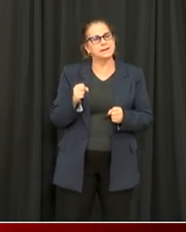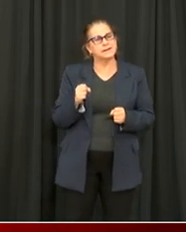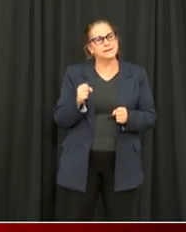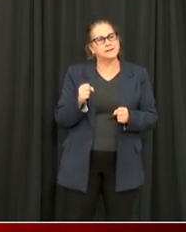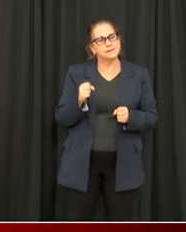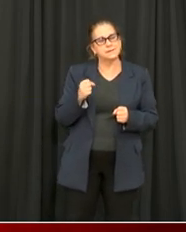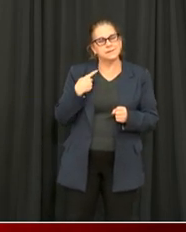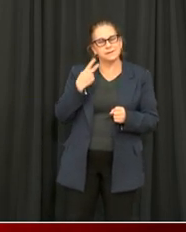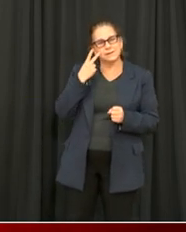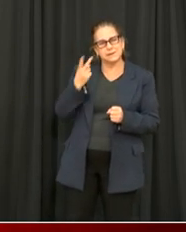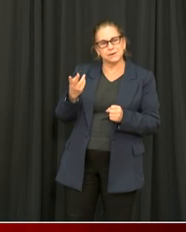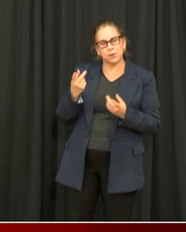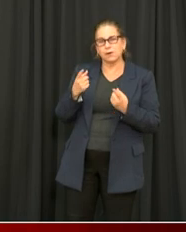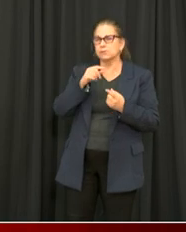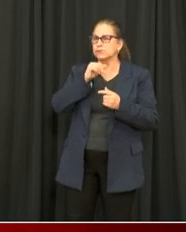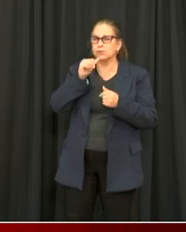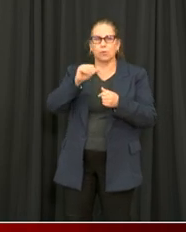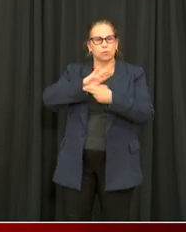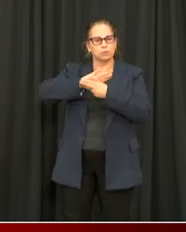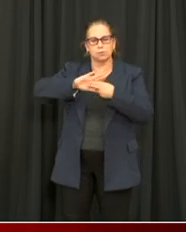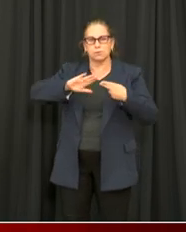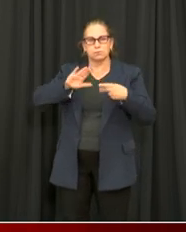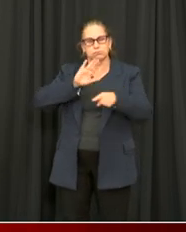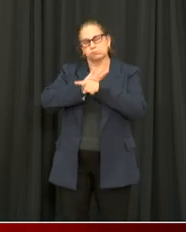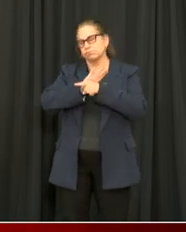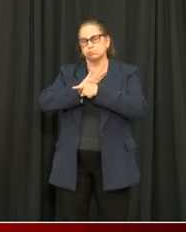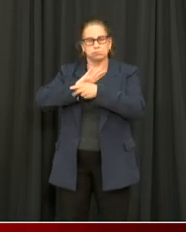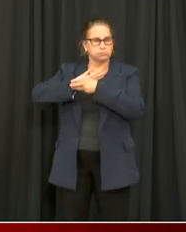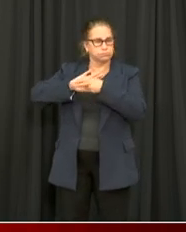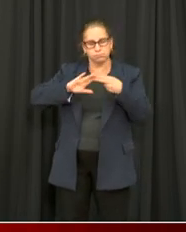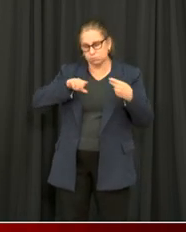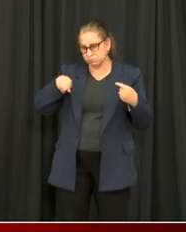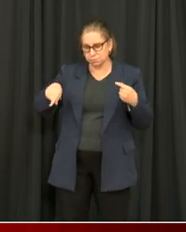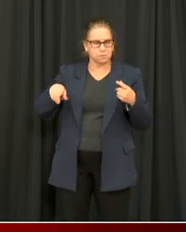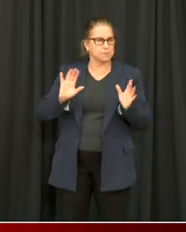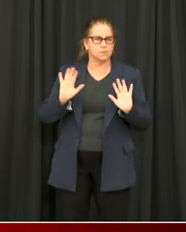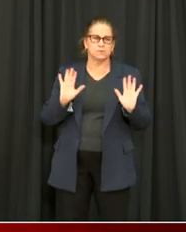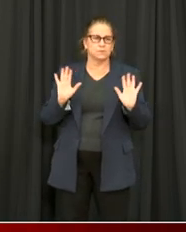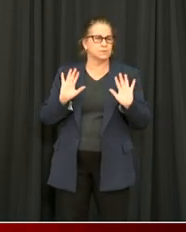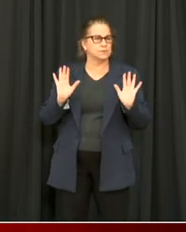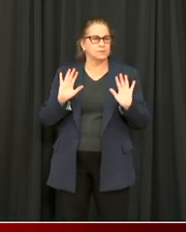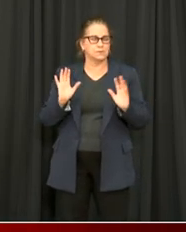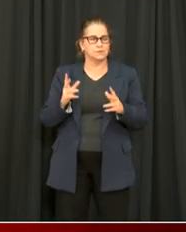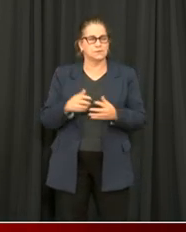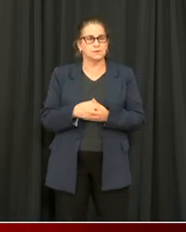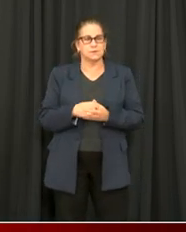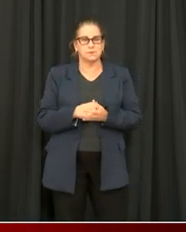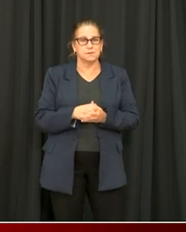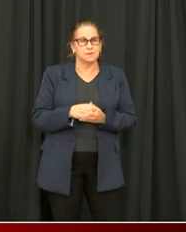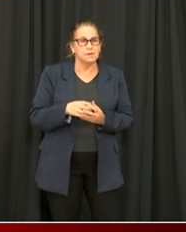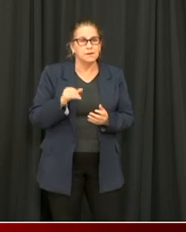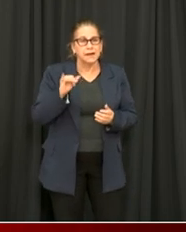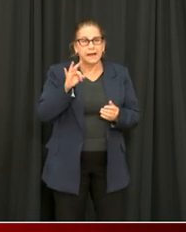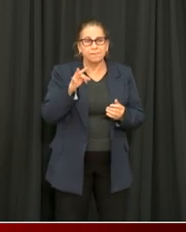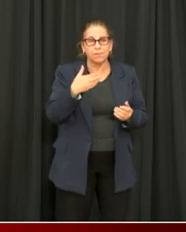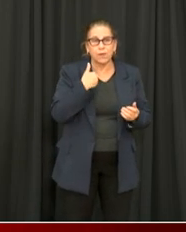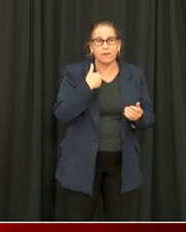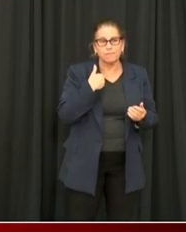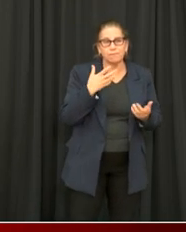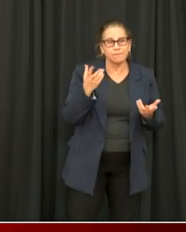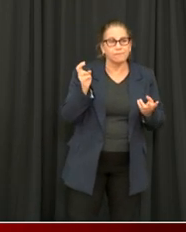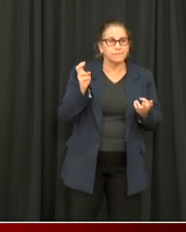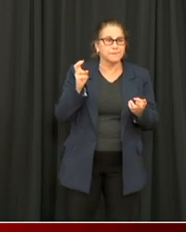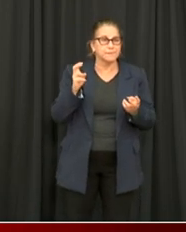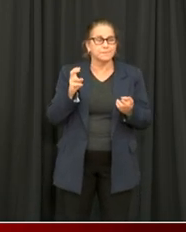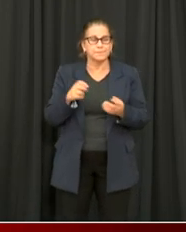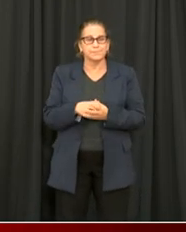that sexual intercourse is an activity that has stigma and should be withheld. Or going to a brothel is a type